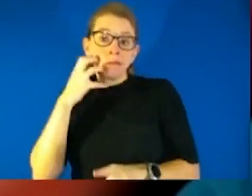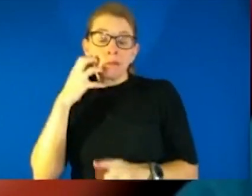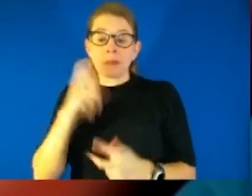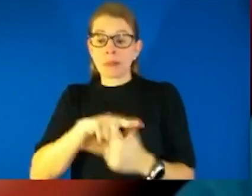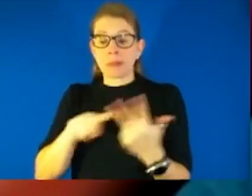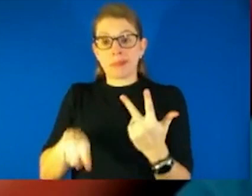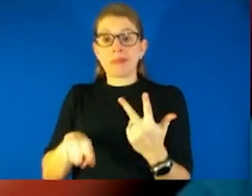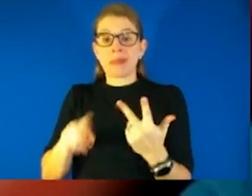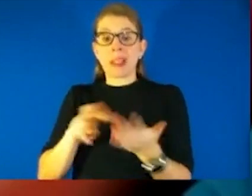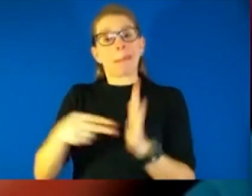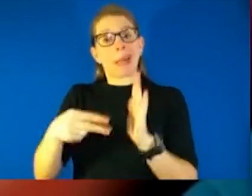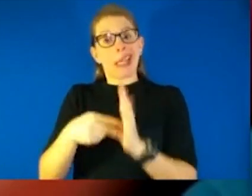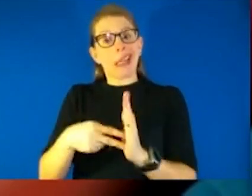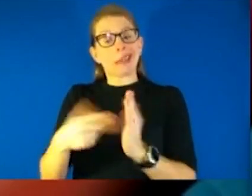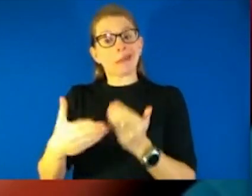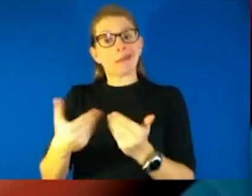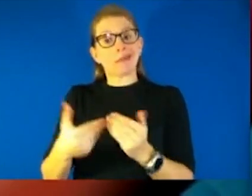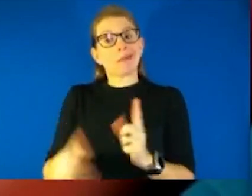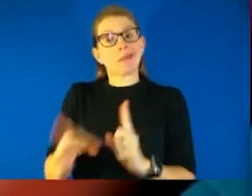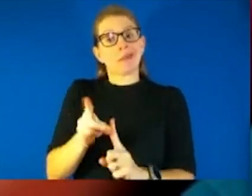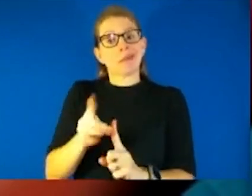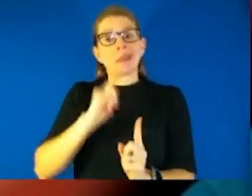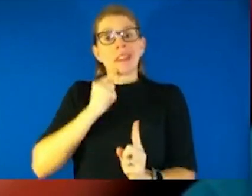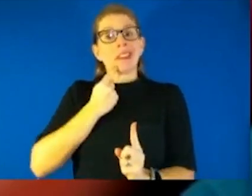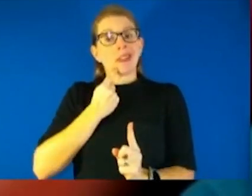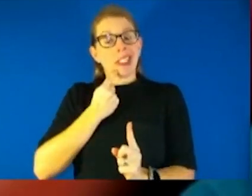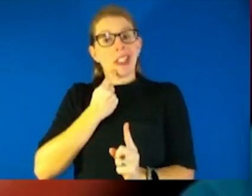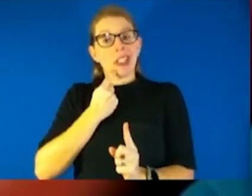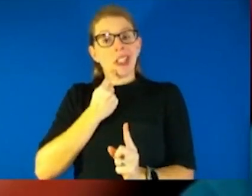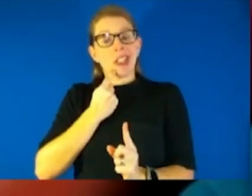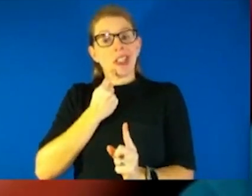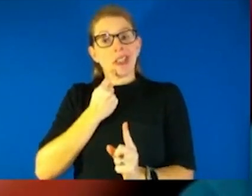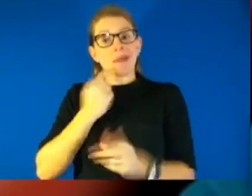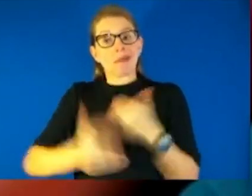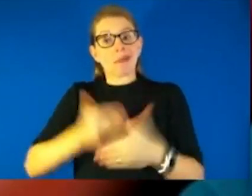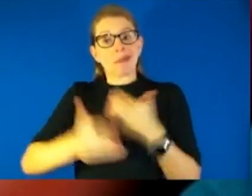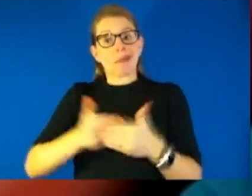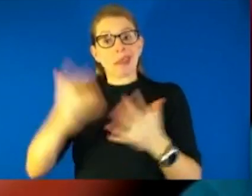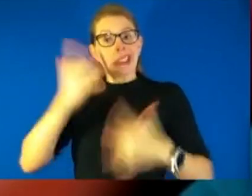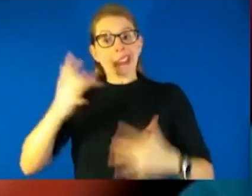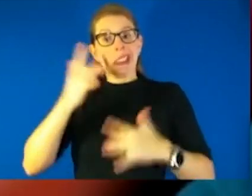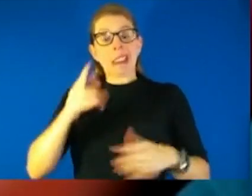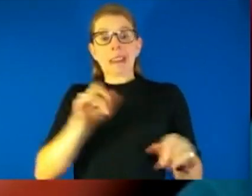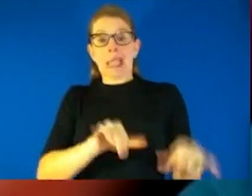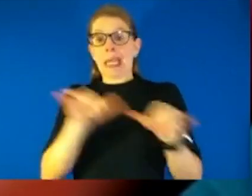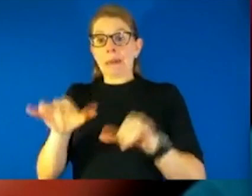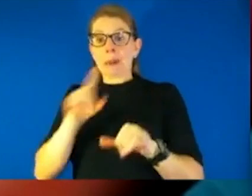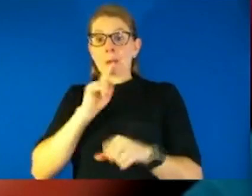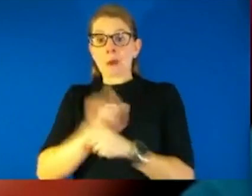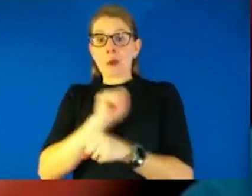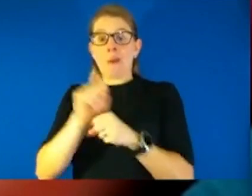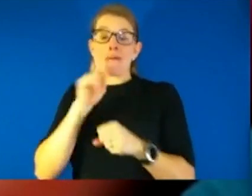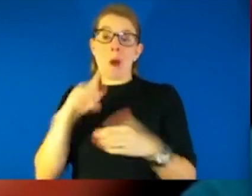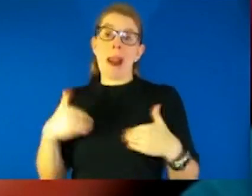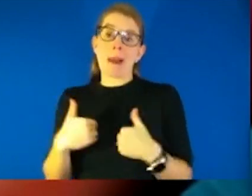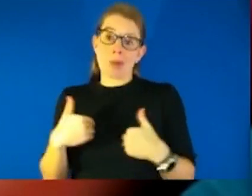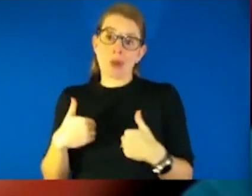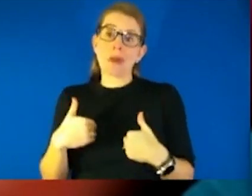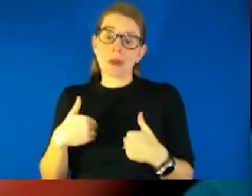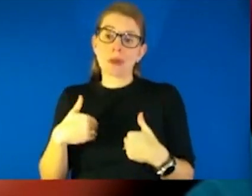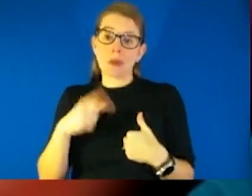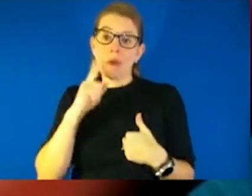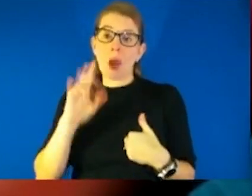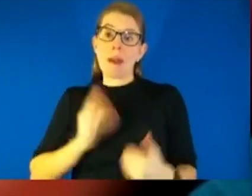more susceptible to a more severe course of the disease. And the same is true for these animals, for our